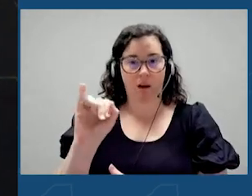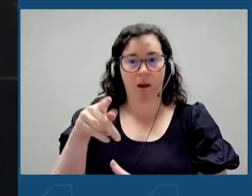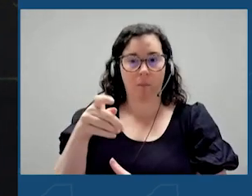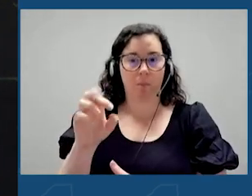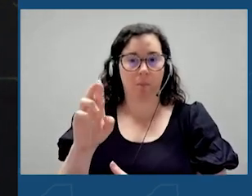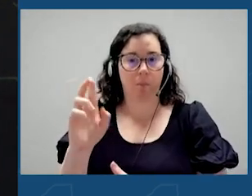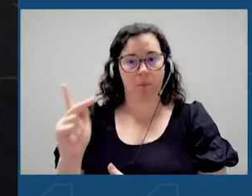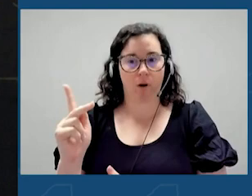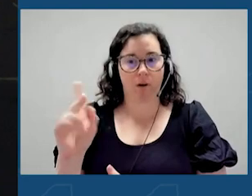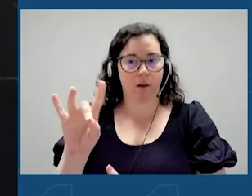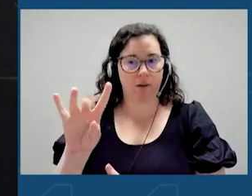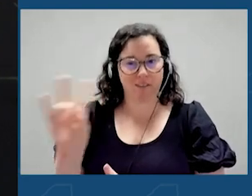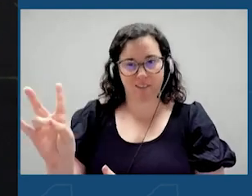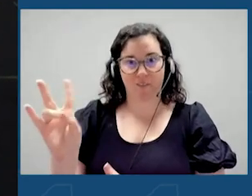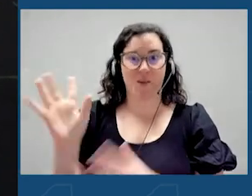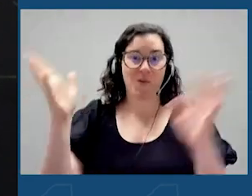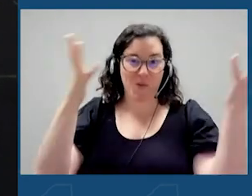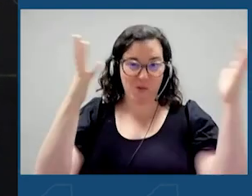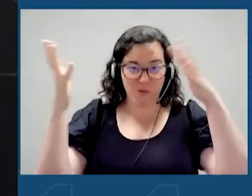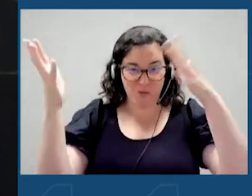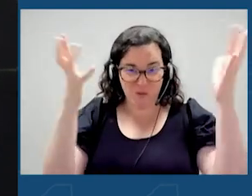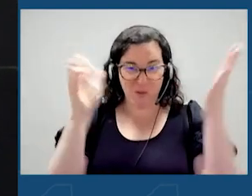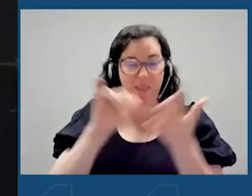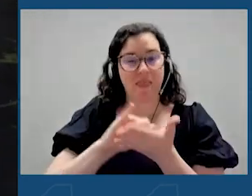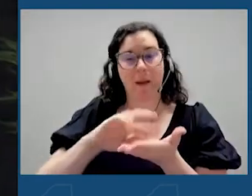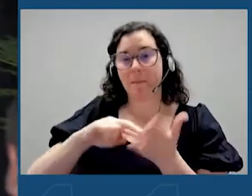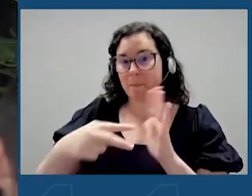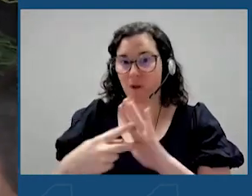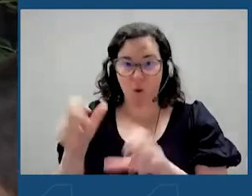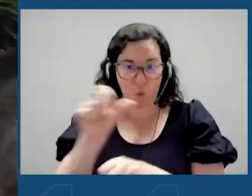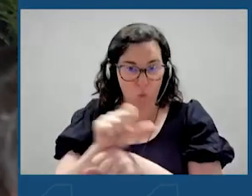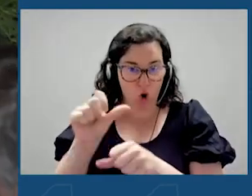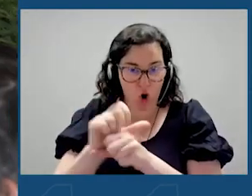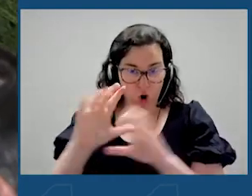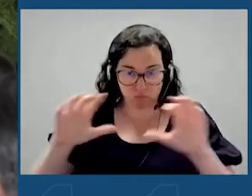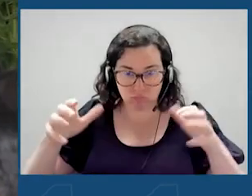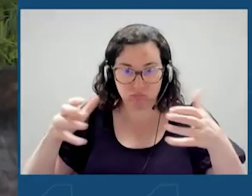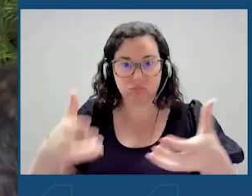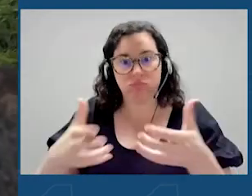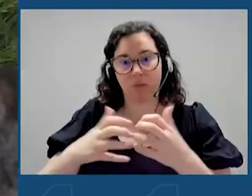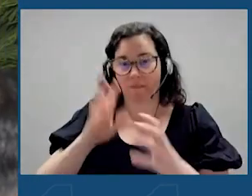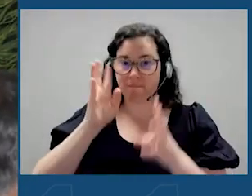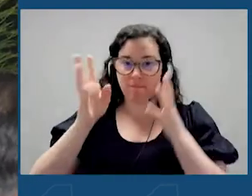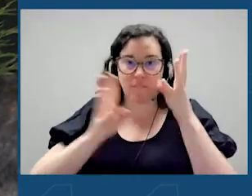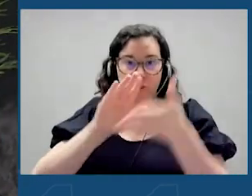Breaking this into a workforce innovation center right here, right here.